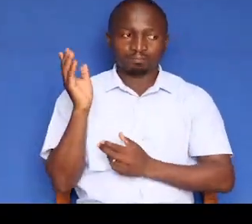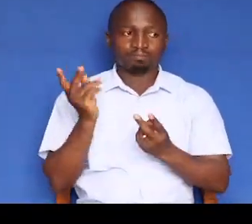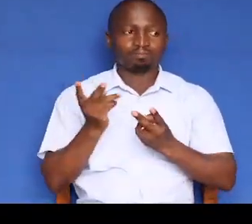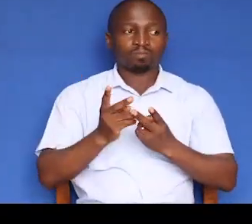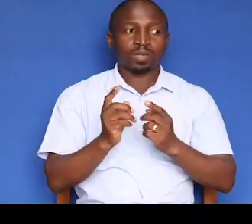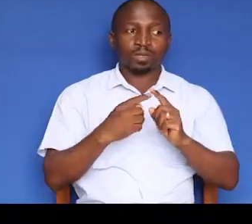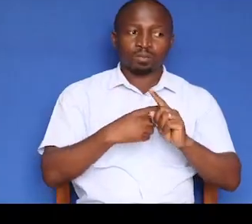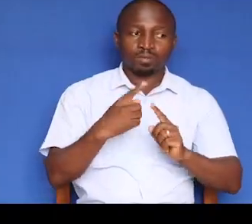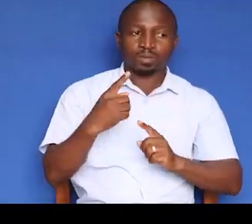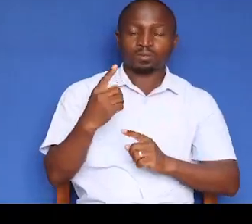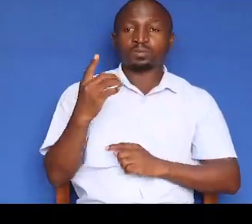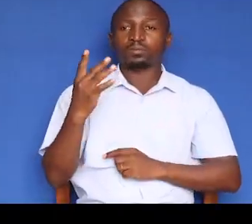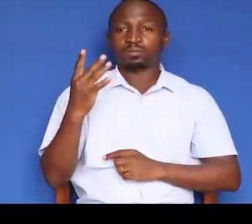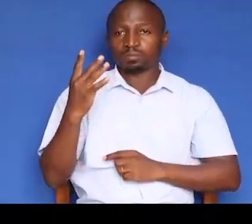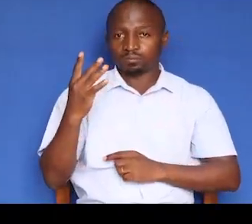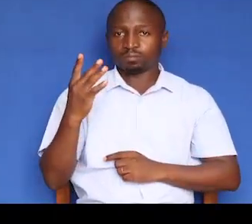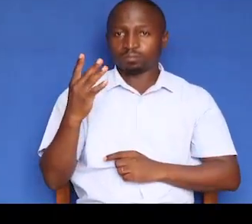is